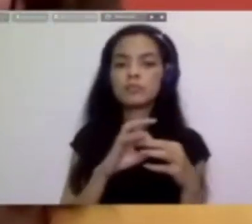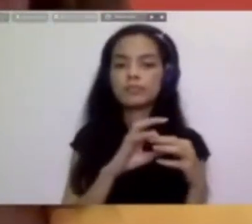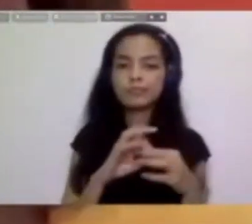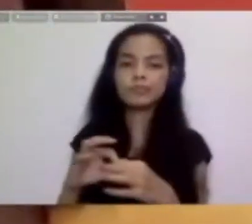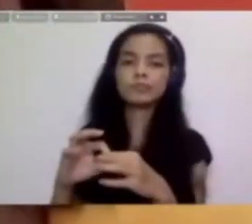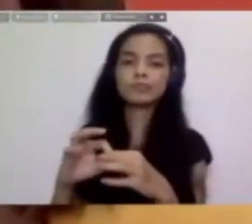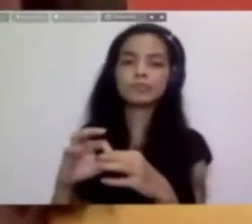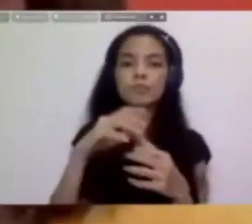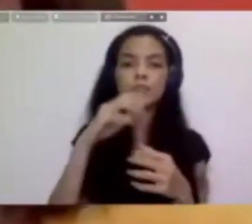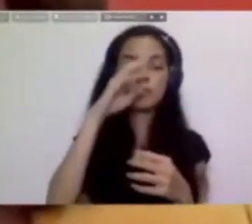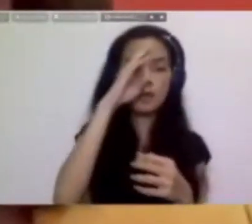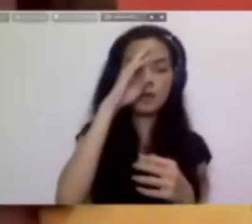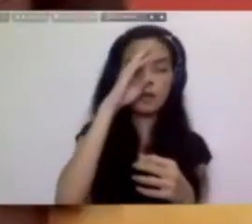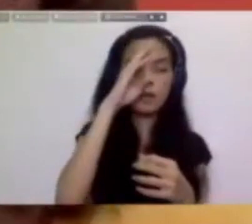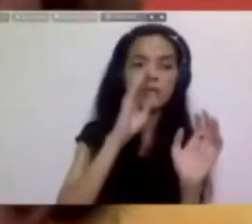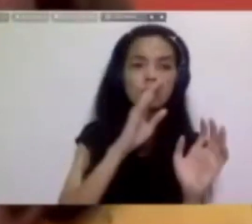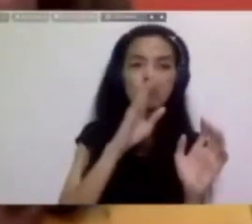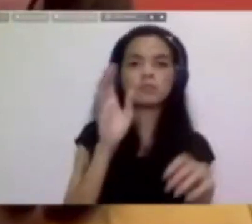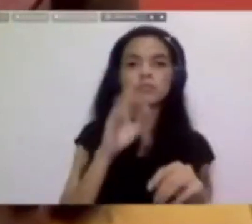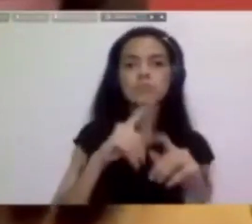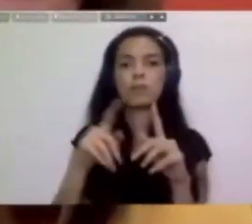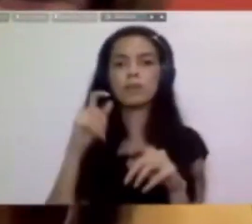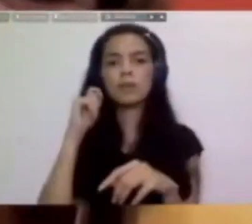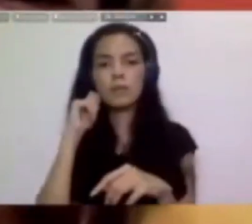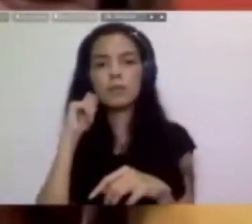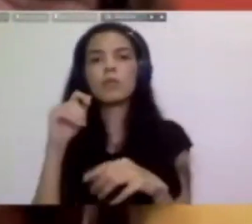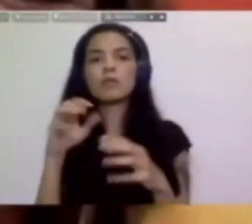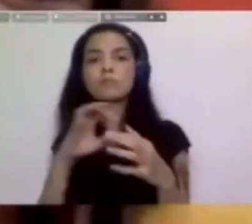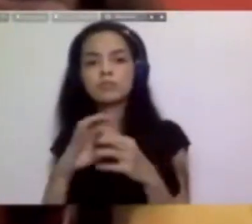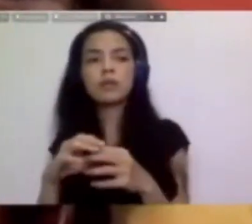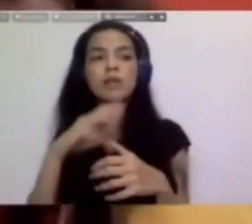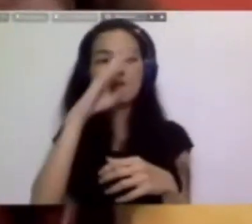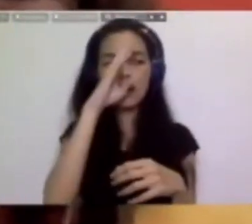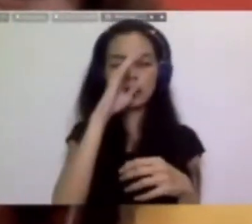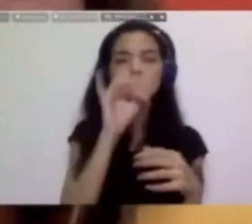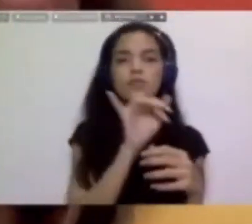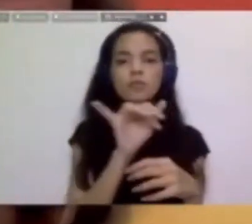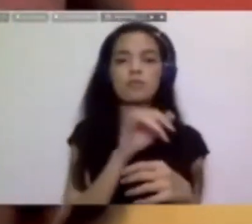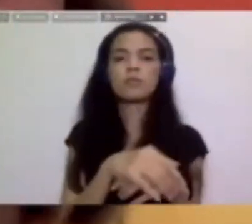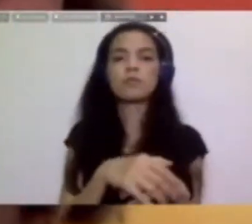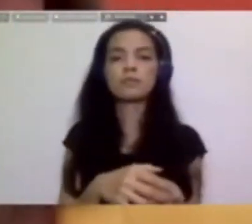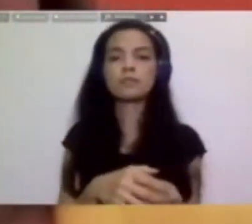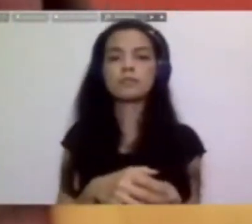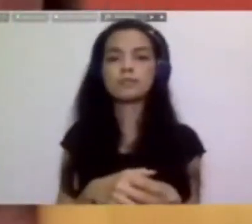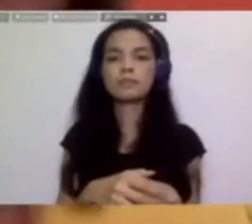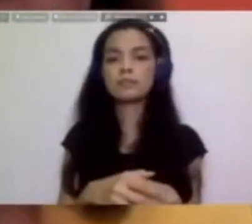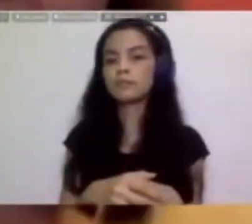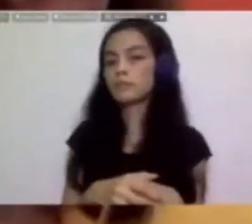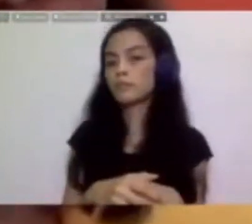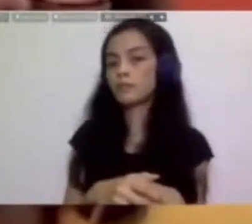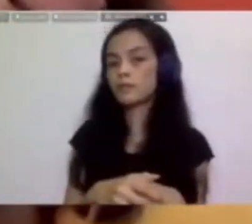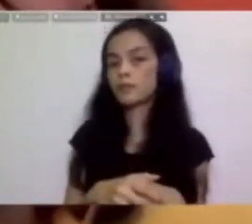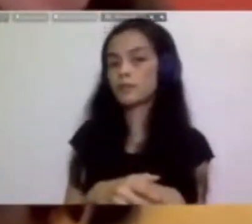I think, with this macho society that we have. Okay, so the key is communication, right? Yeah.